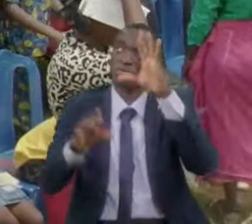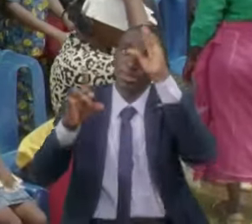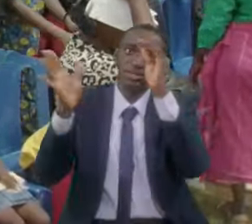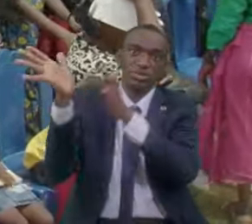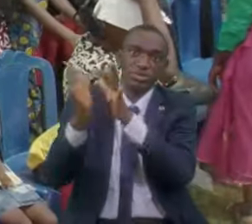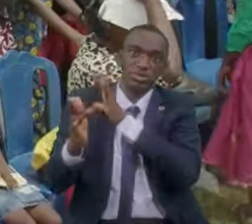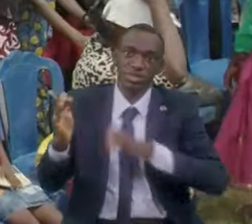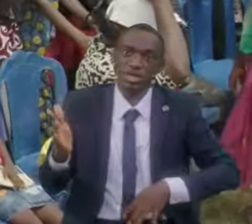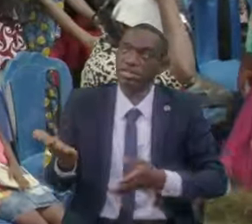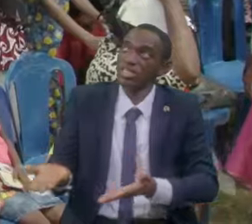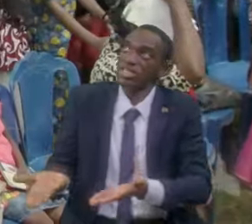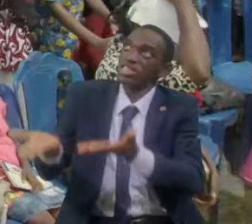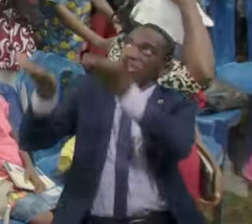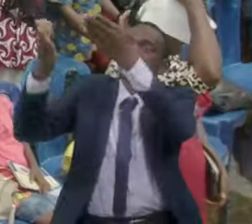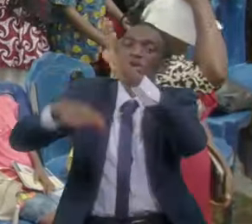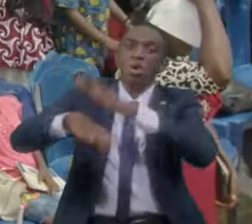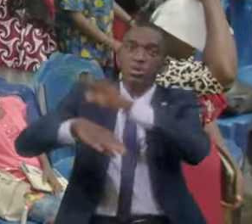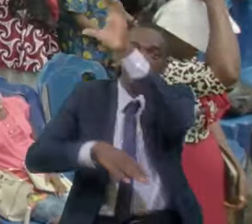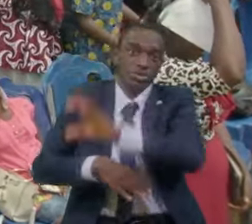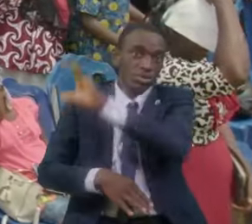that whosoever